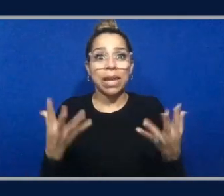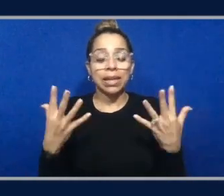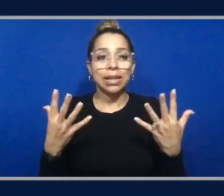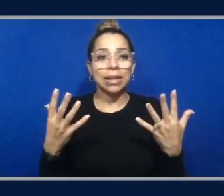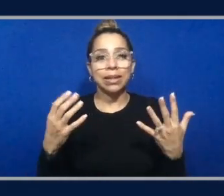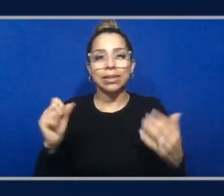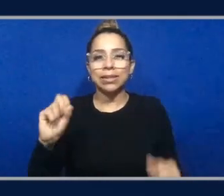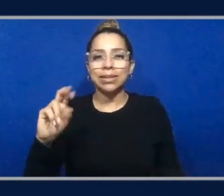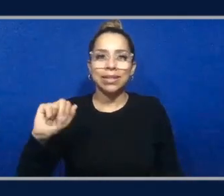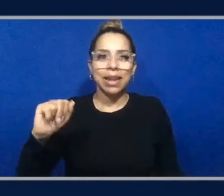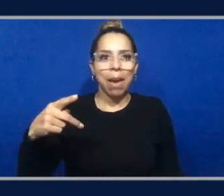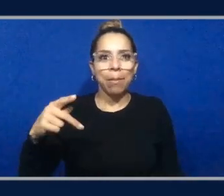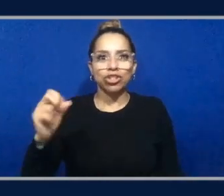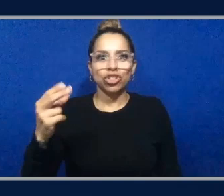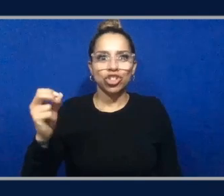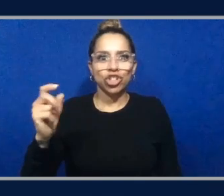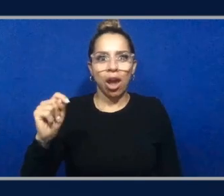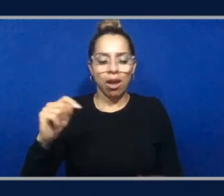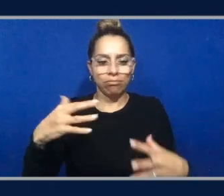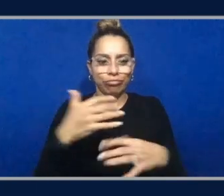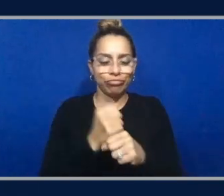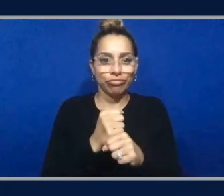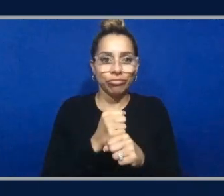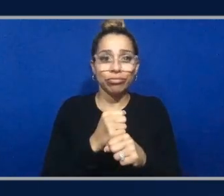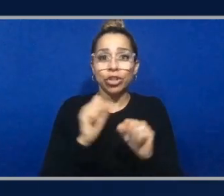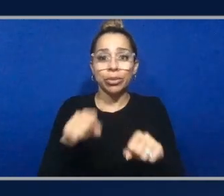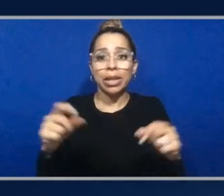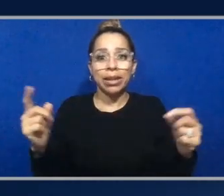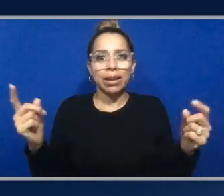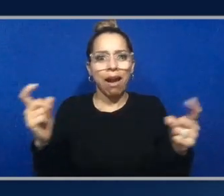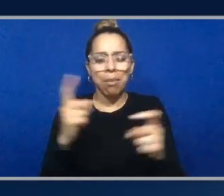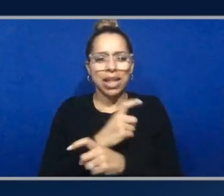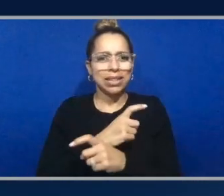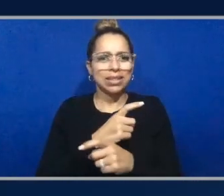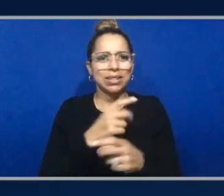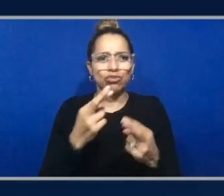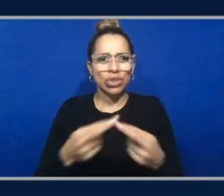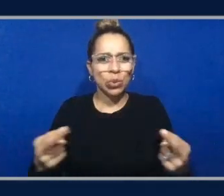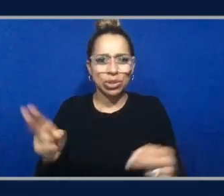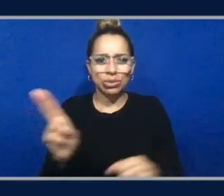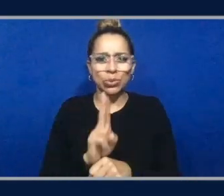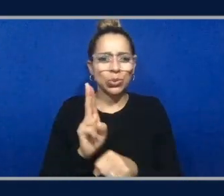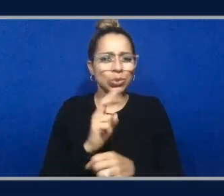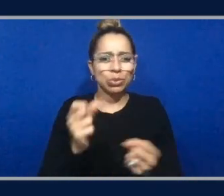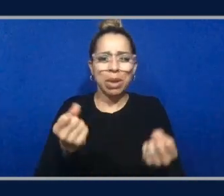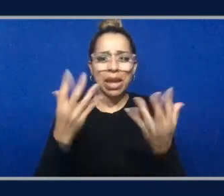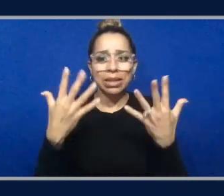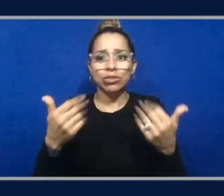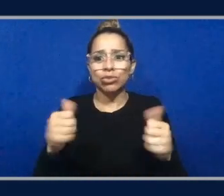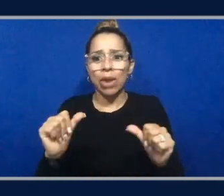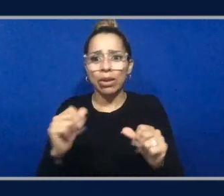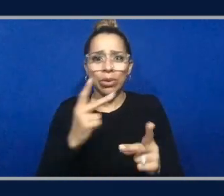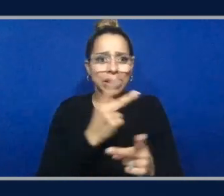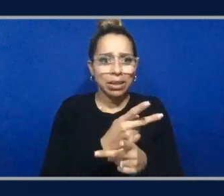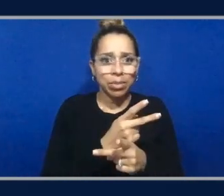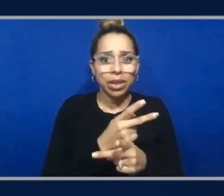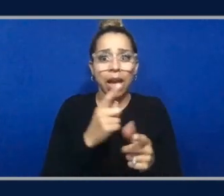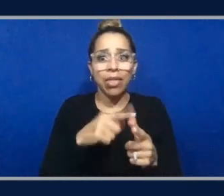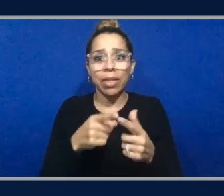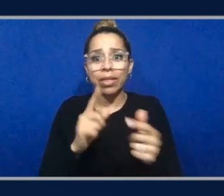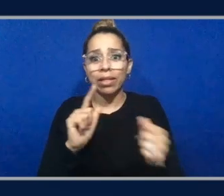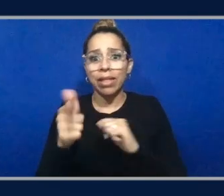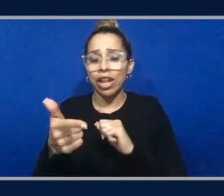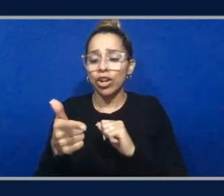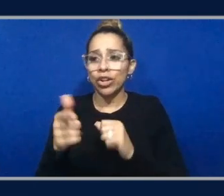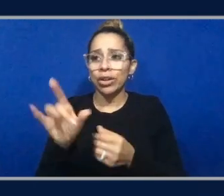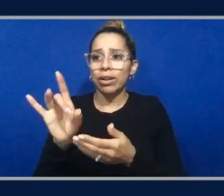and, you know, it can be complex and resource intensive to keep those and then, you know, try to let them go as necessary. How are you all helping